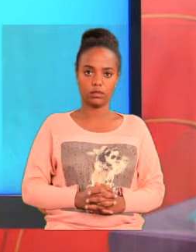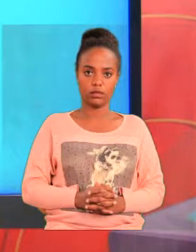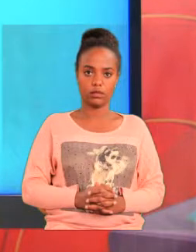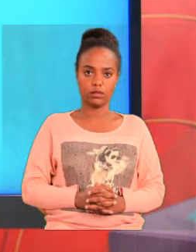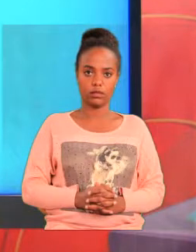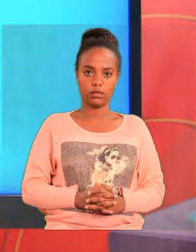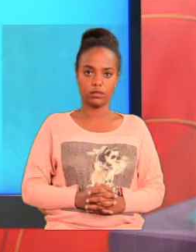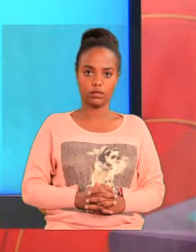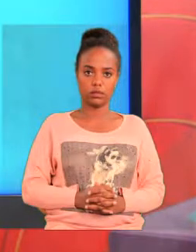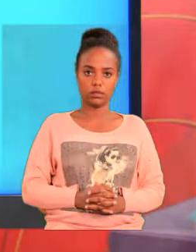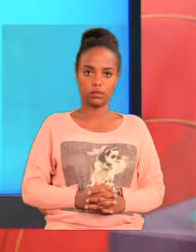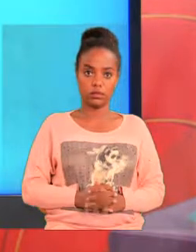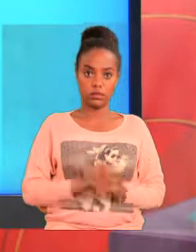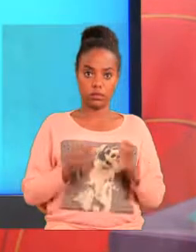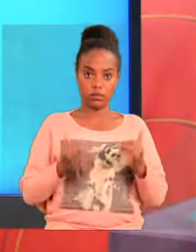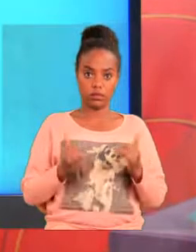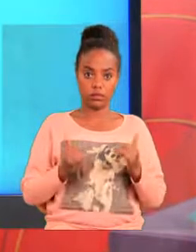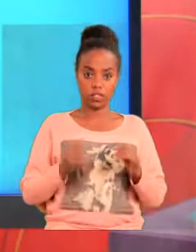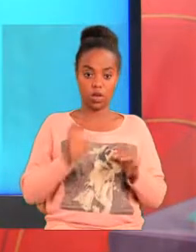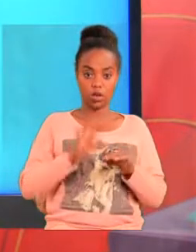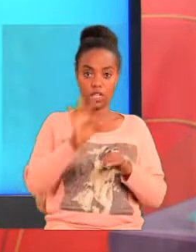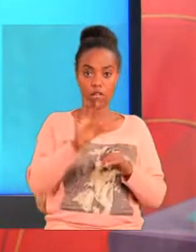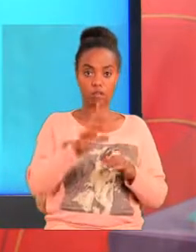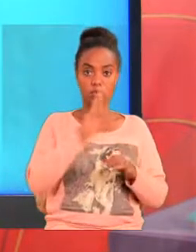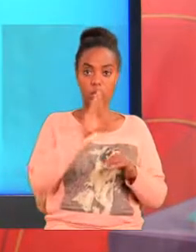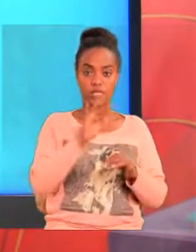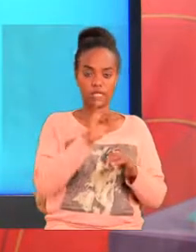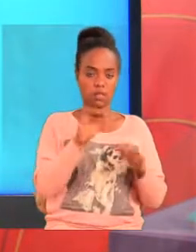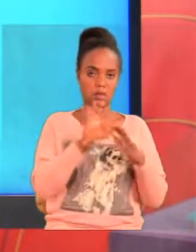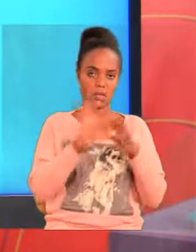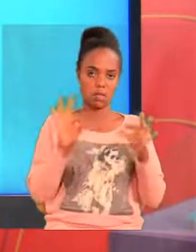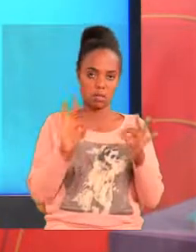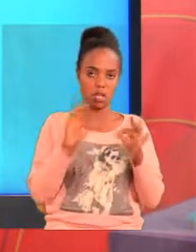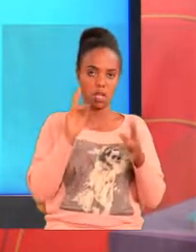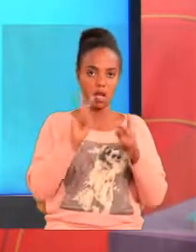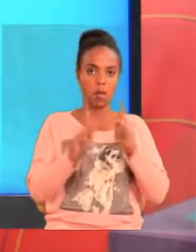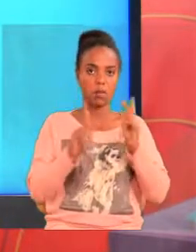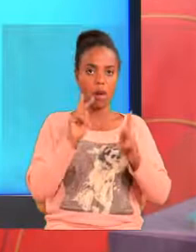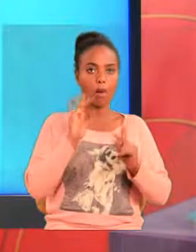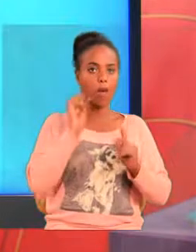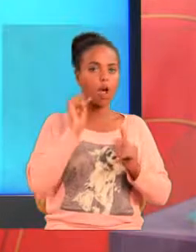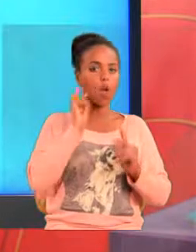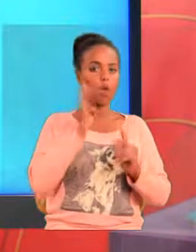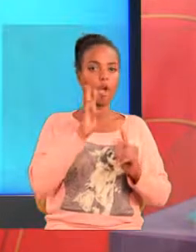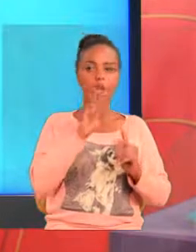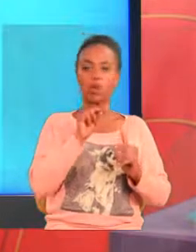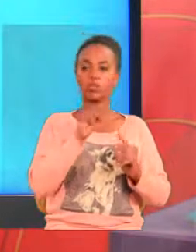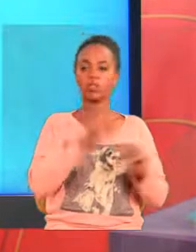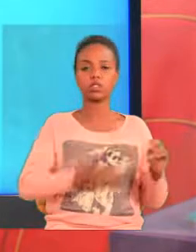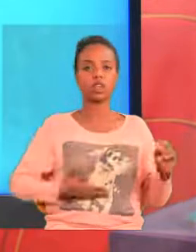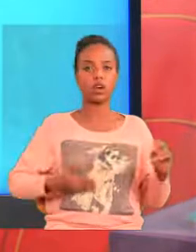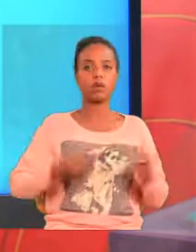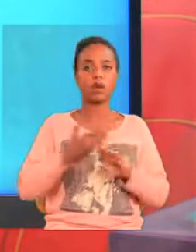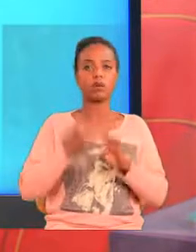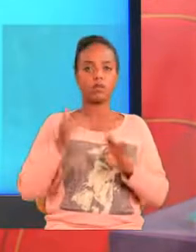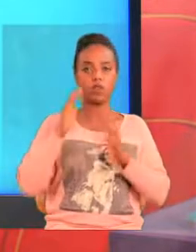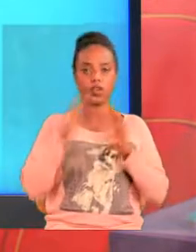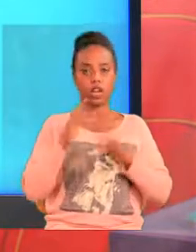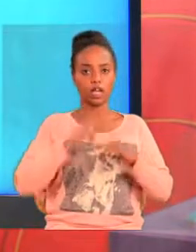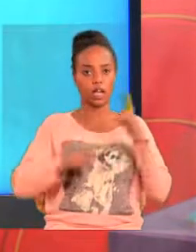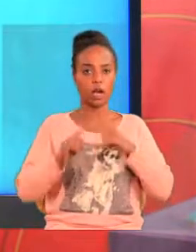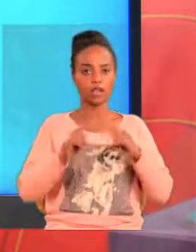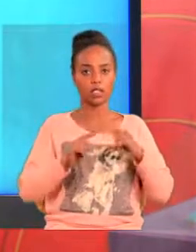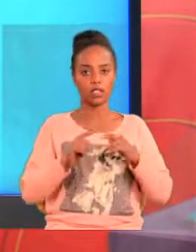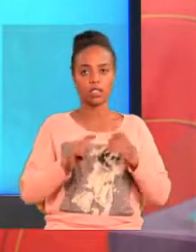Okay, now the crops are in the same statement. The people will not starve, therefore the rain comes. So we have given a